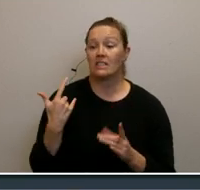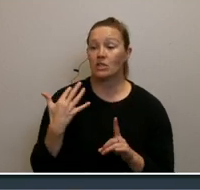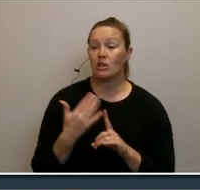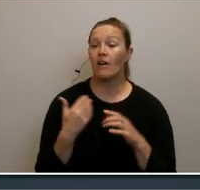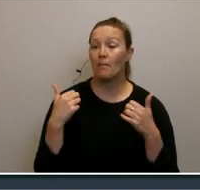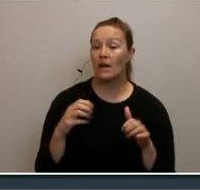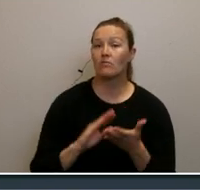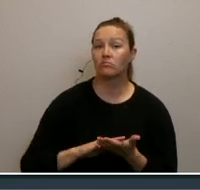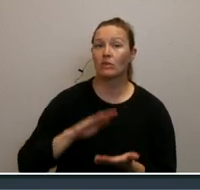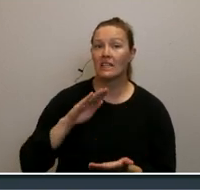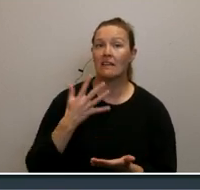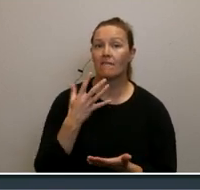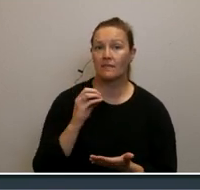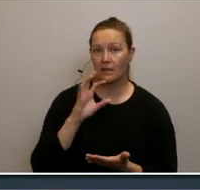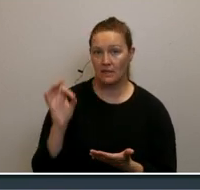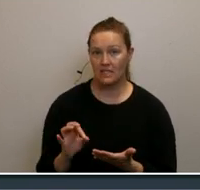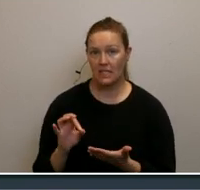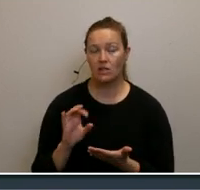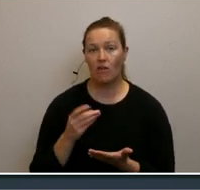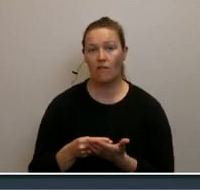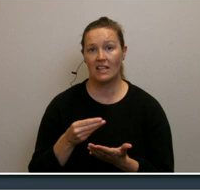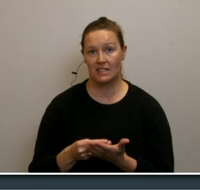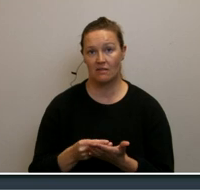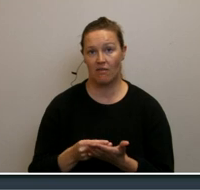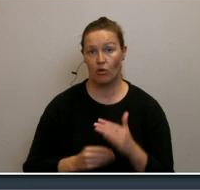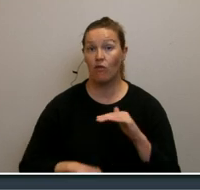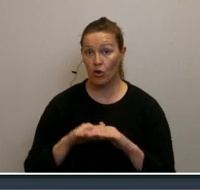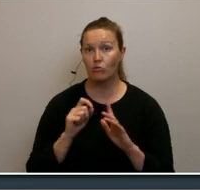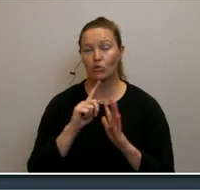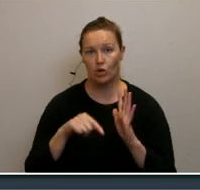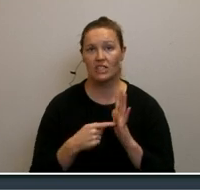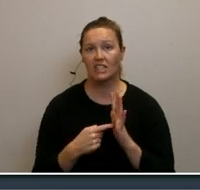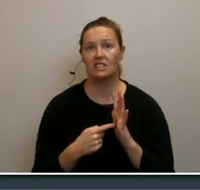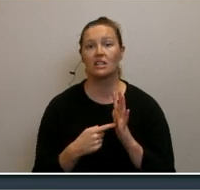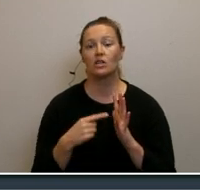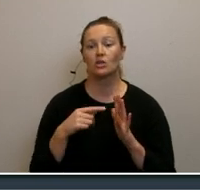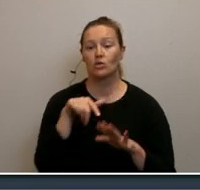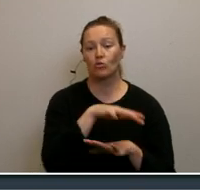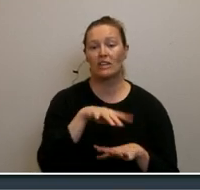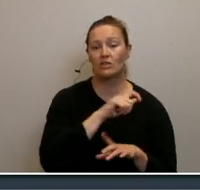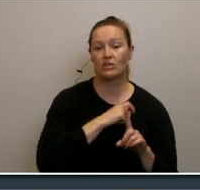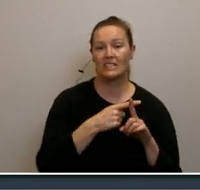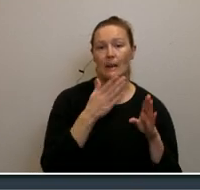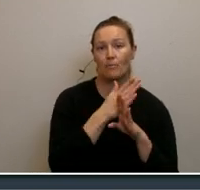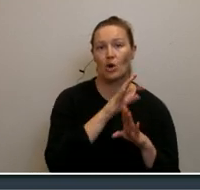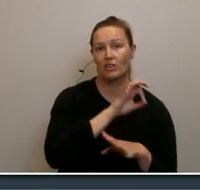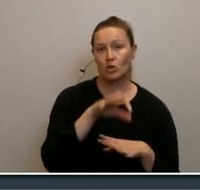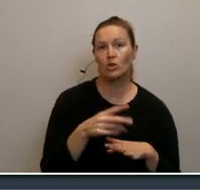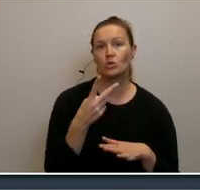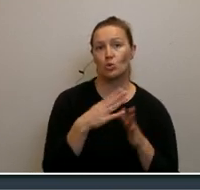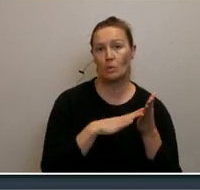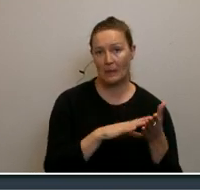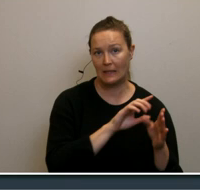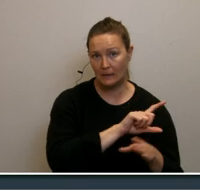been successful in raising 50% of the funds for the full project. So we've got regional trusts and private donors of